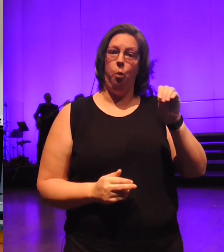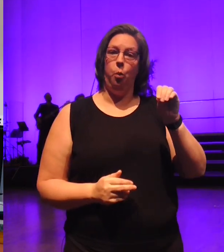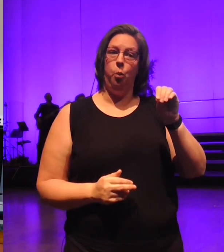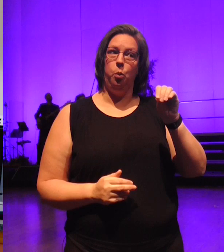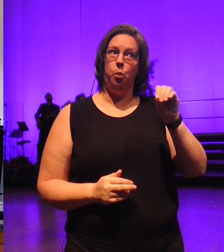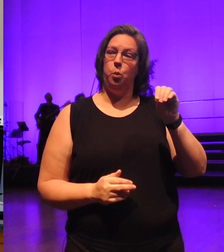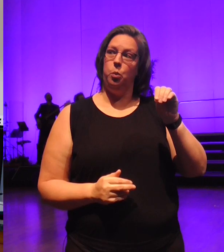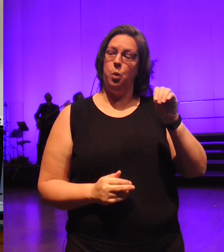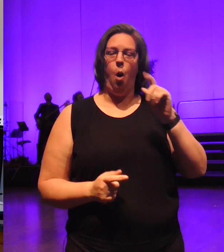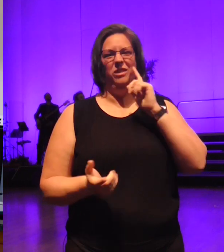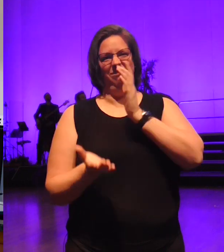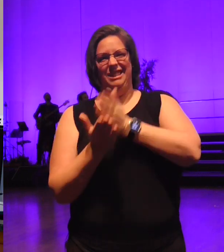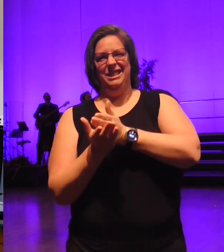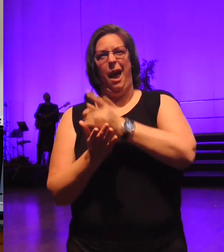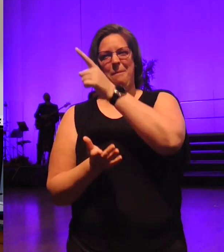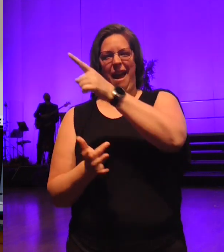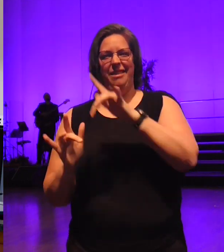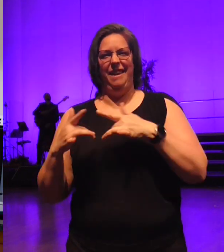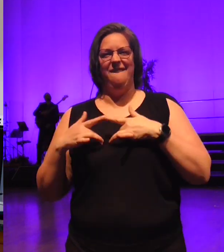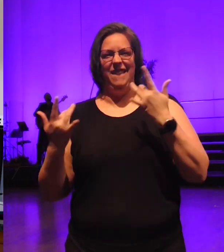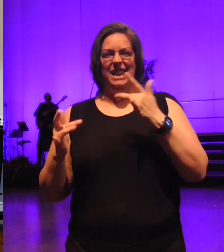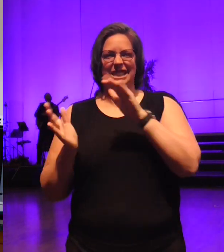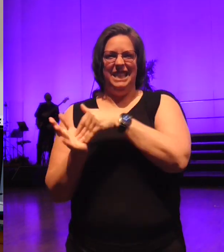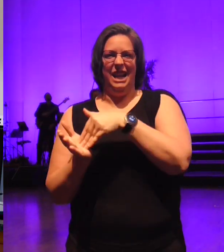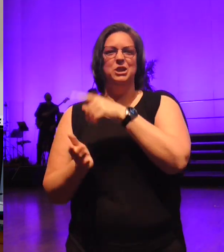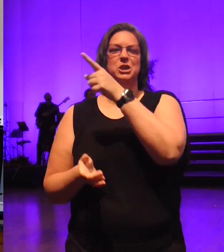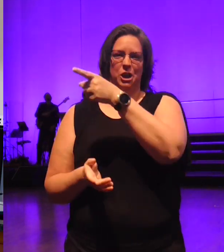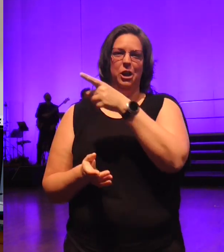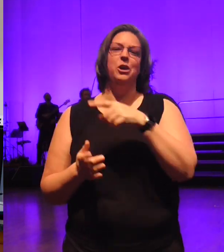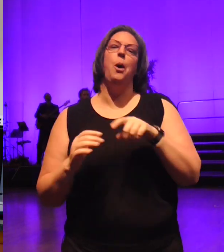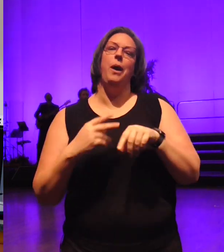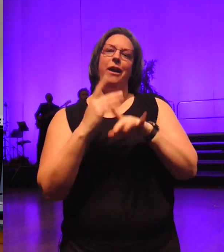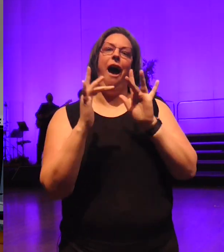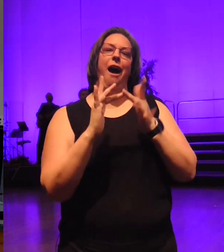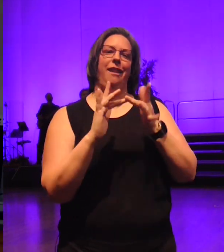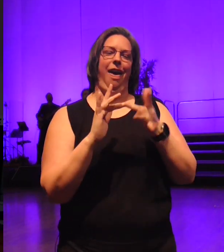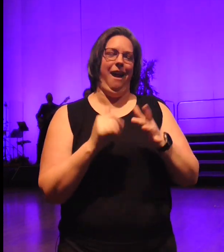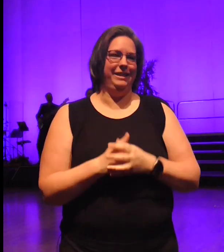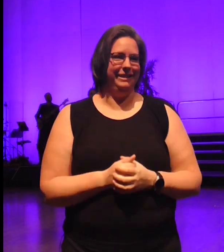Or stop by the event center or check us out online at milehighchurch.org.